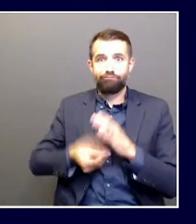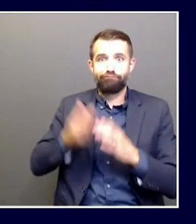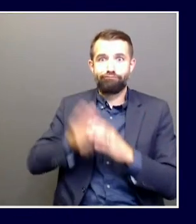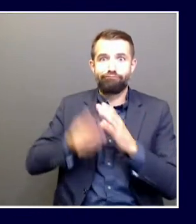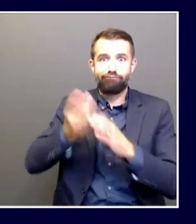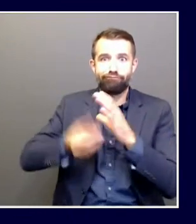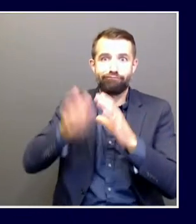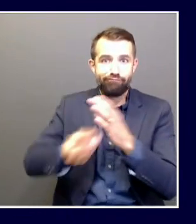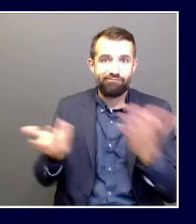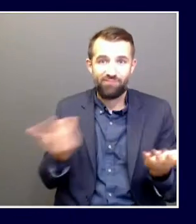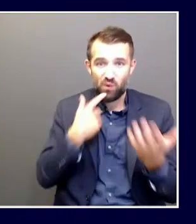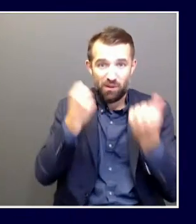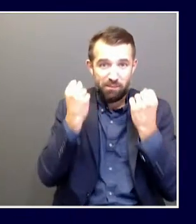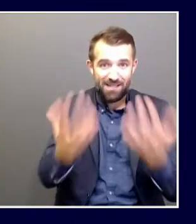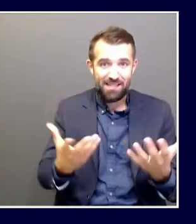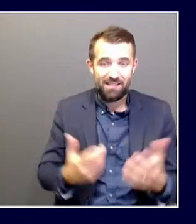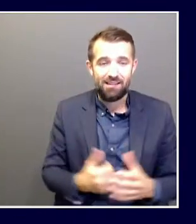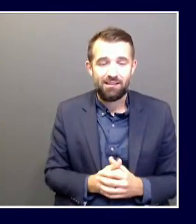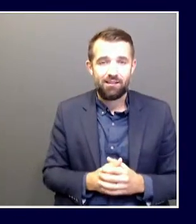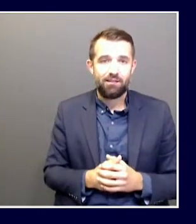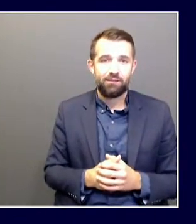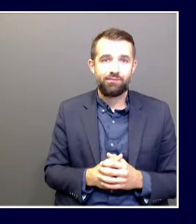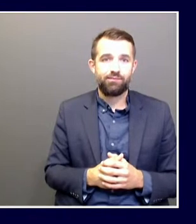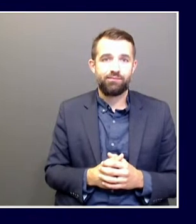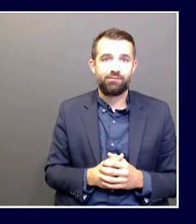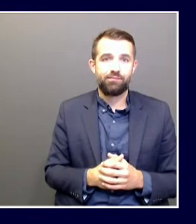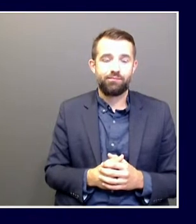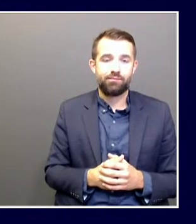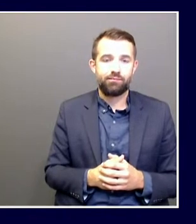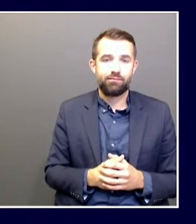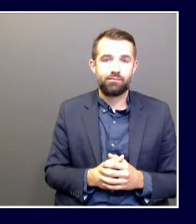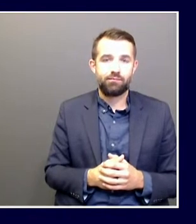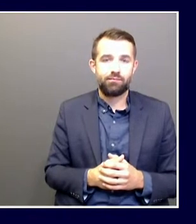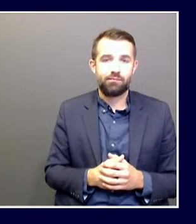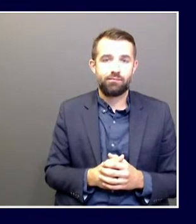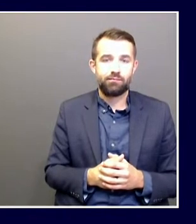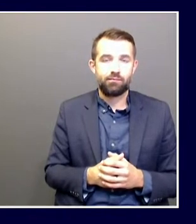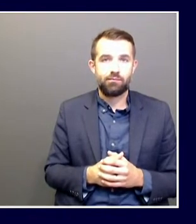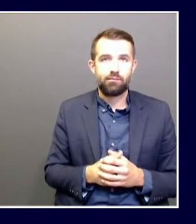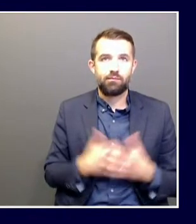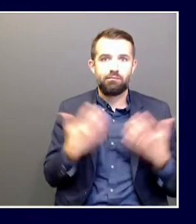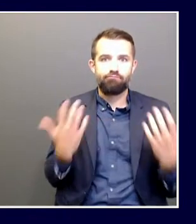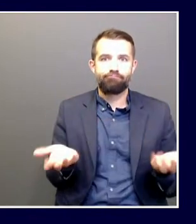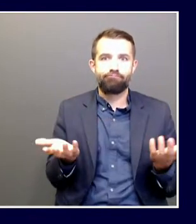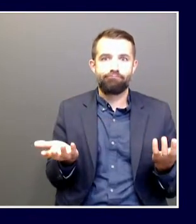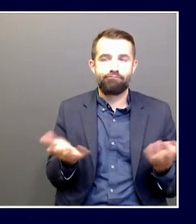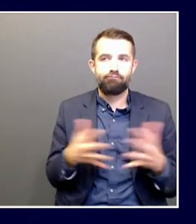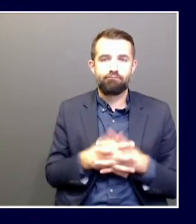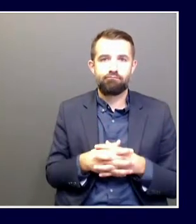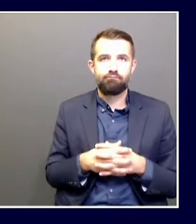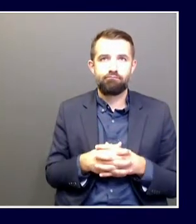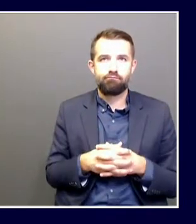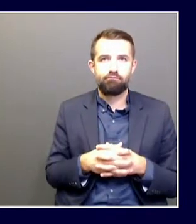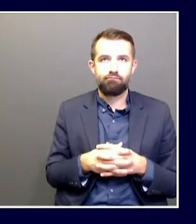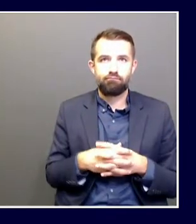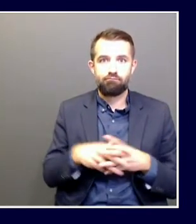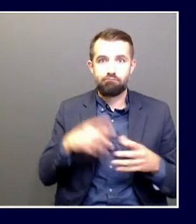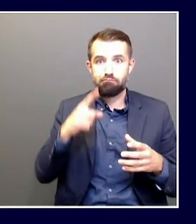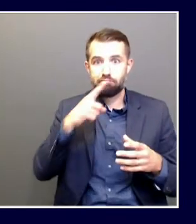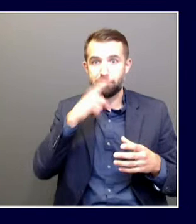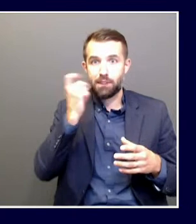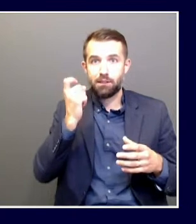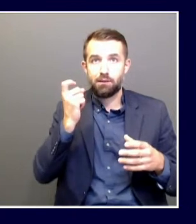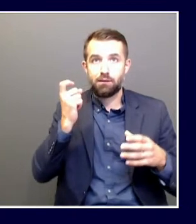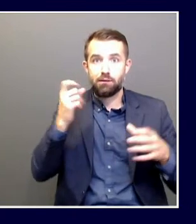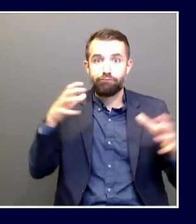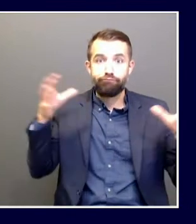from. And that being driven in addition by small gatherings or any information about things of